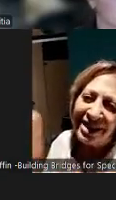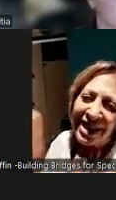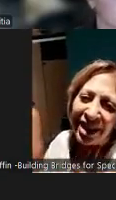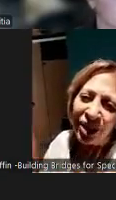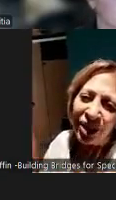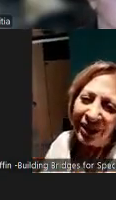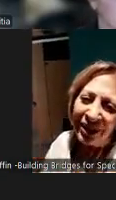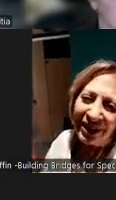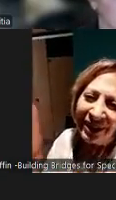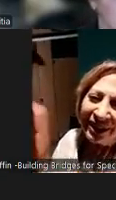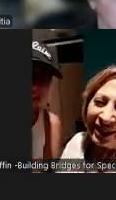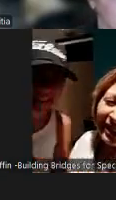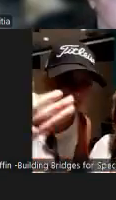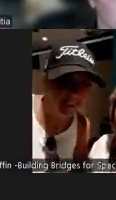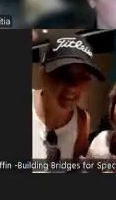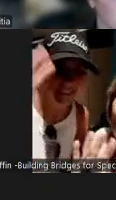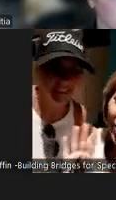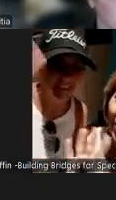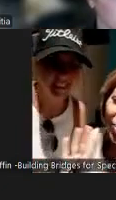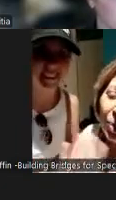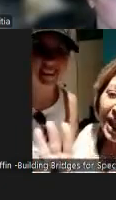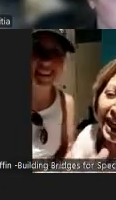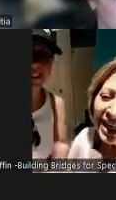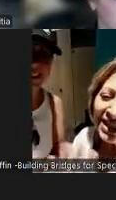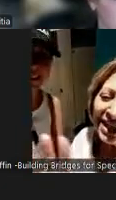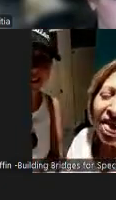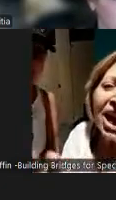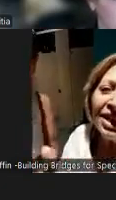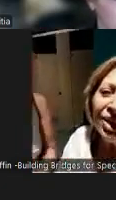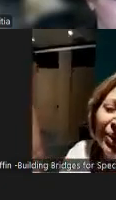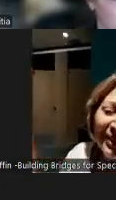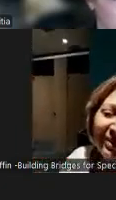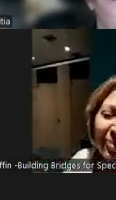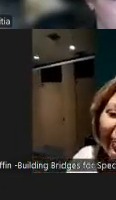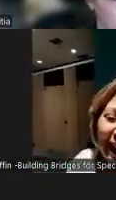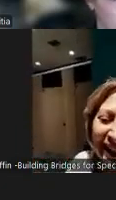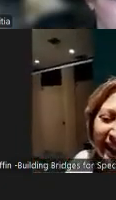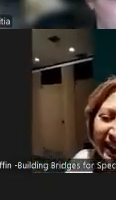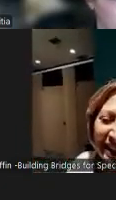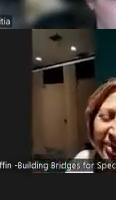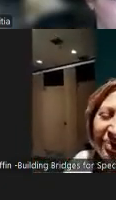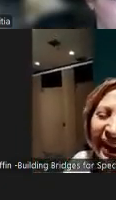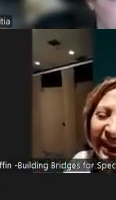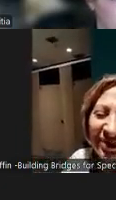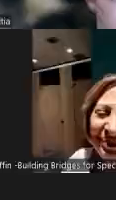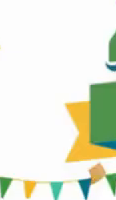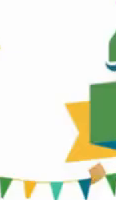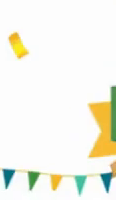kids. Thank you. Okay. Thank you so much, guys. Have a wonderful weekend. You as well. Bye. You as well.